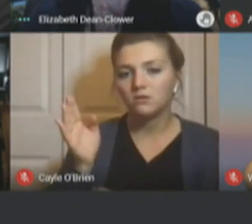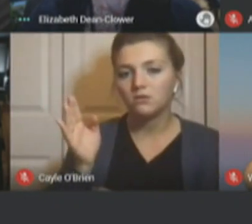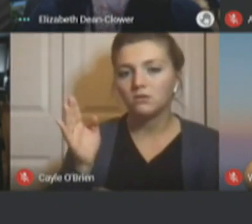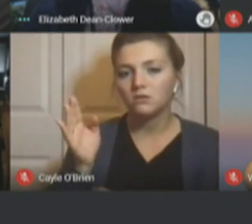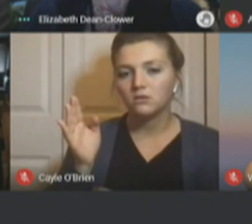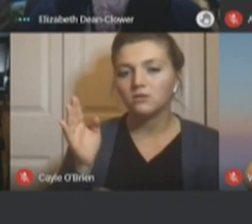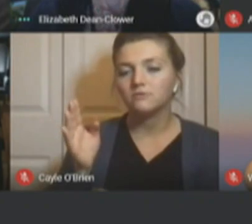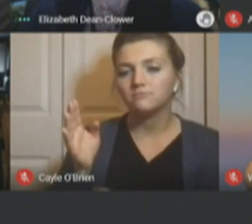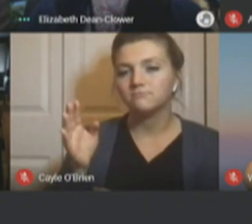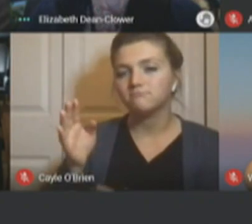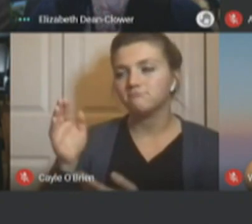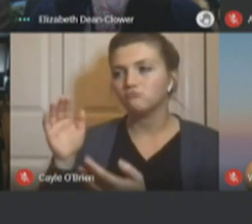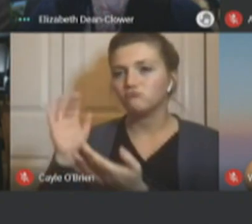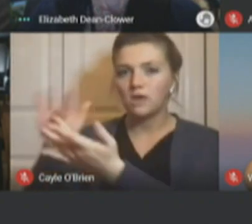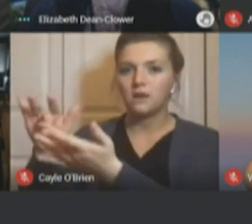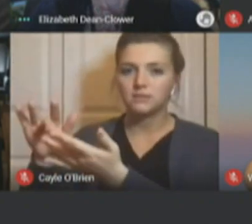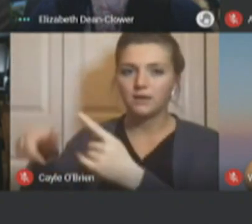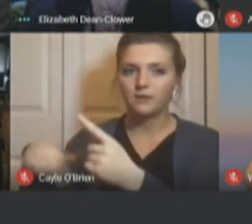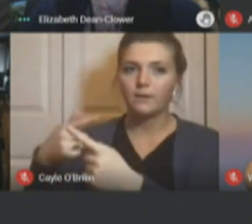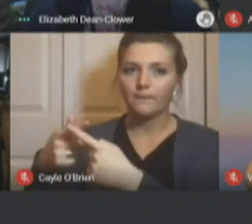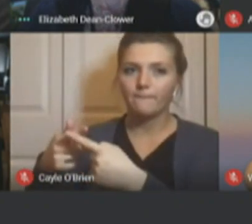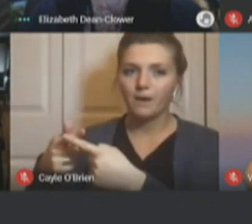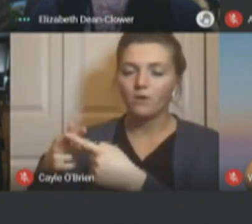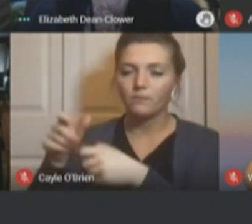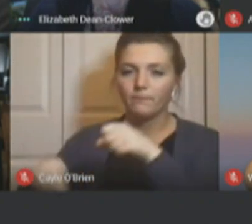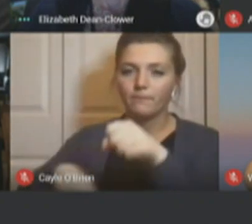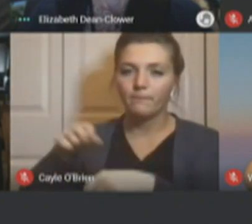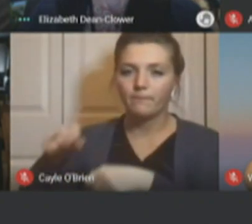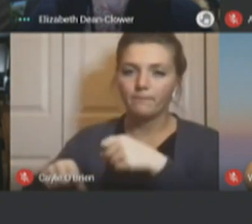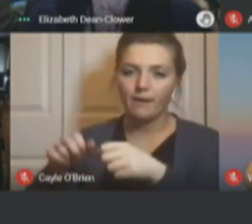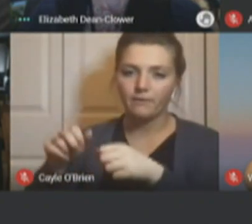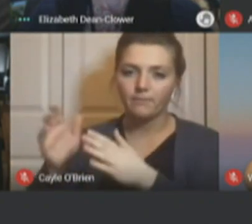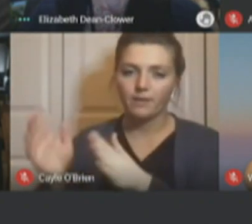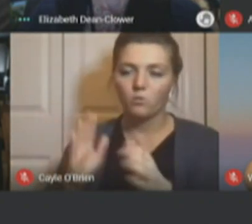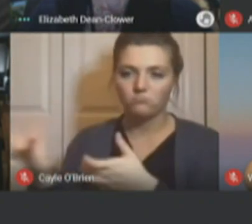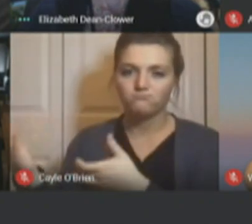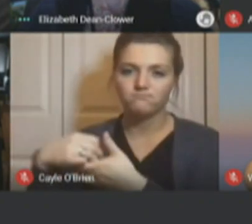plan. Thank you.